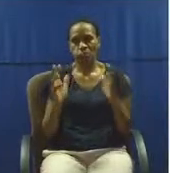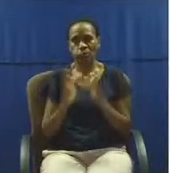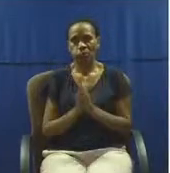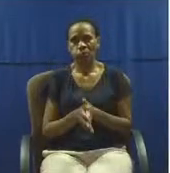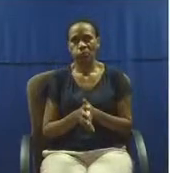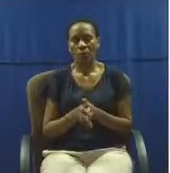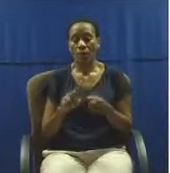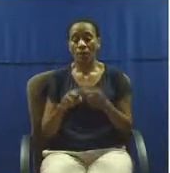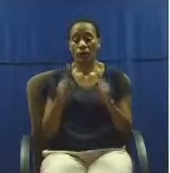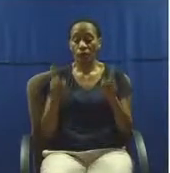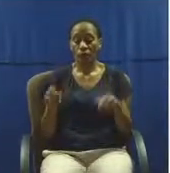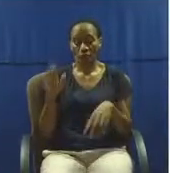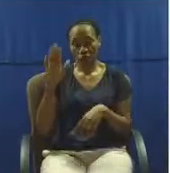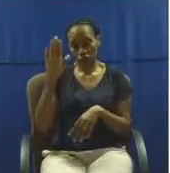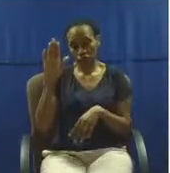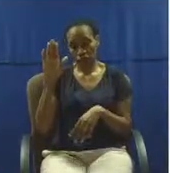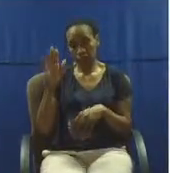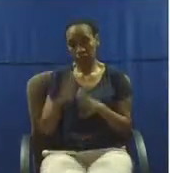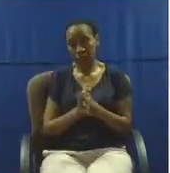On the point of order.